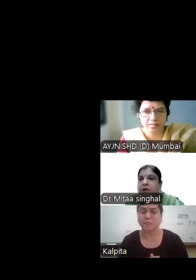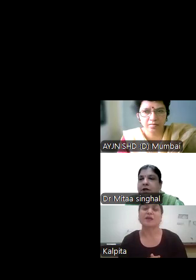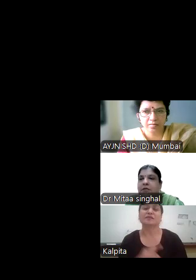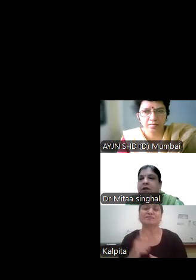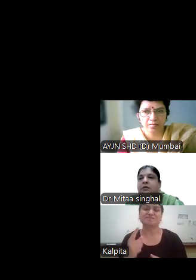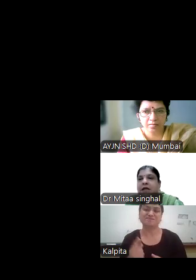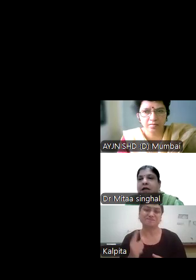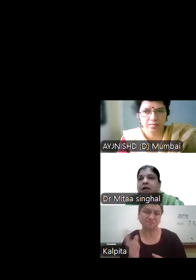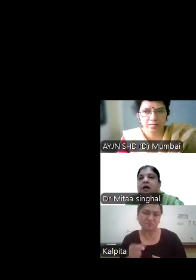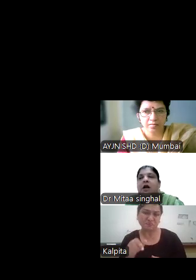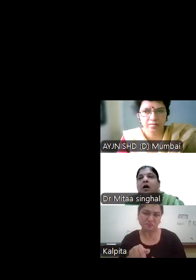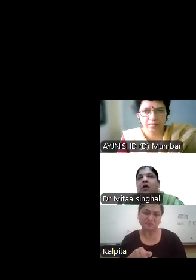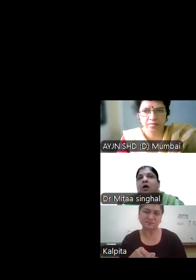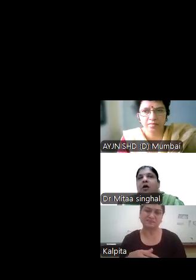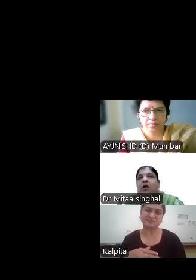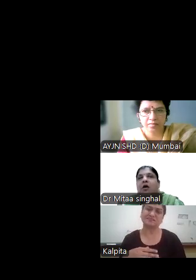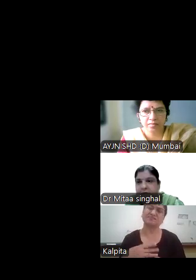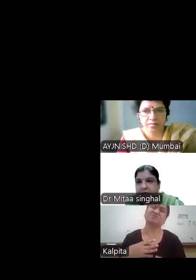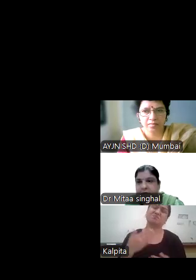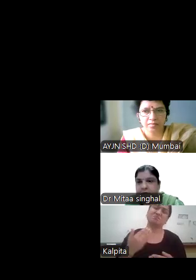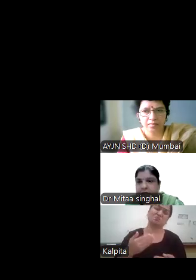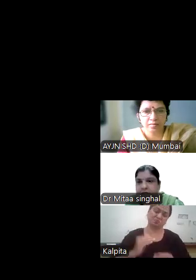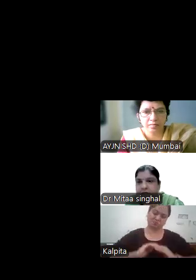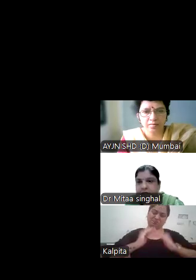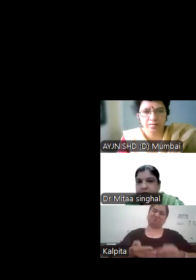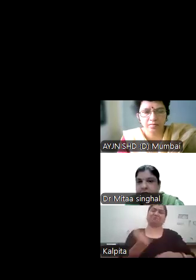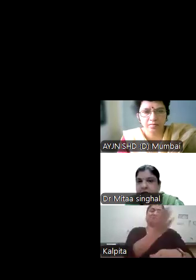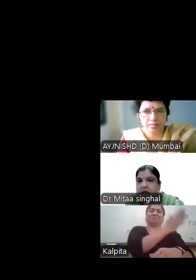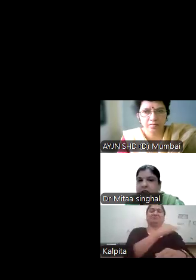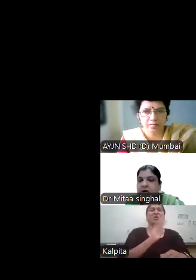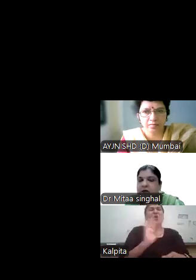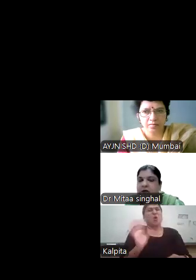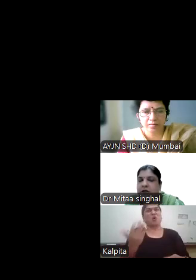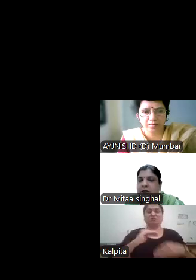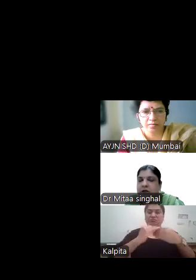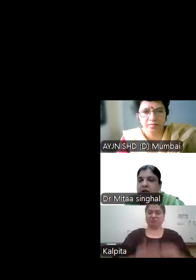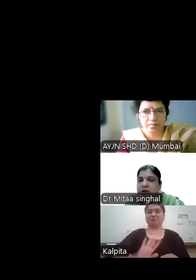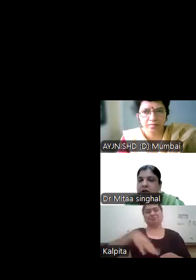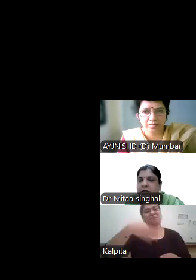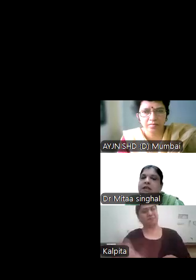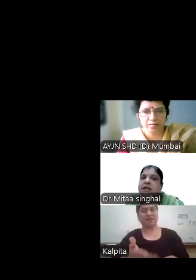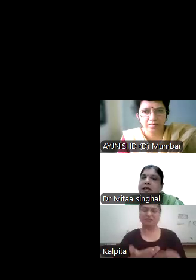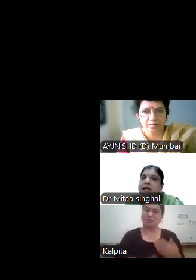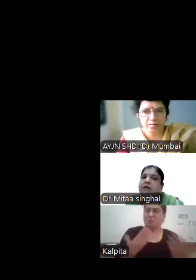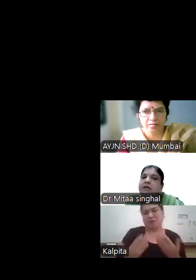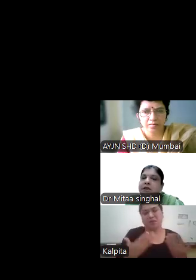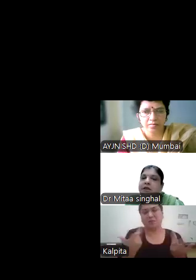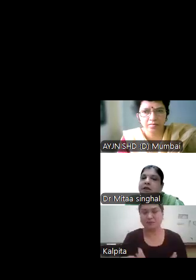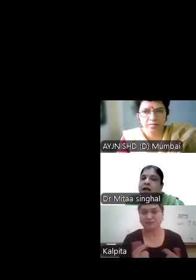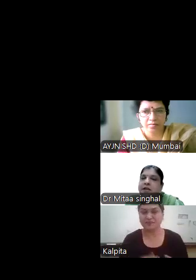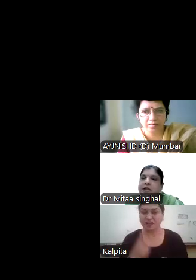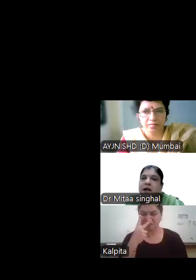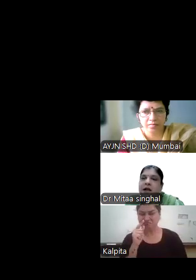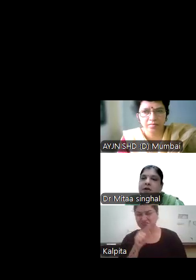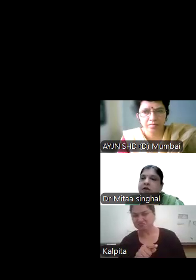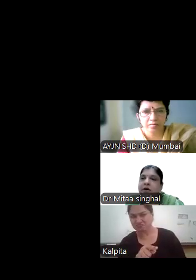before the birth period, perinatal, or postnatal factors, which may have led to this disease. So in this case, we found out the cause was